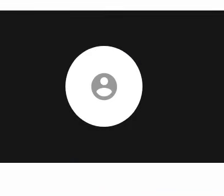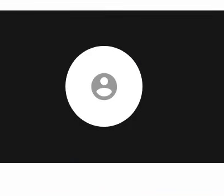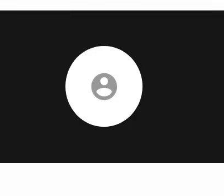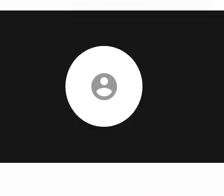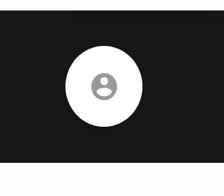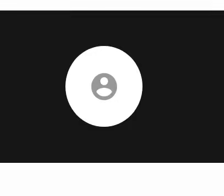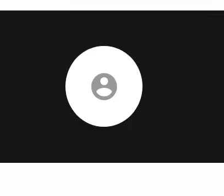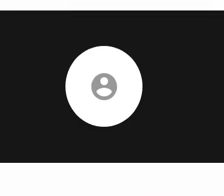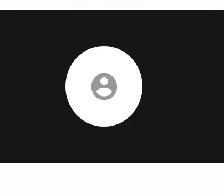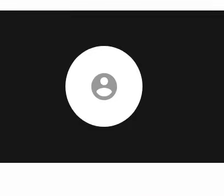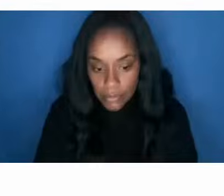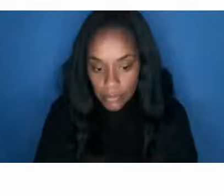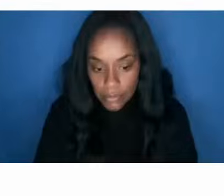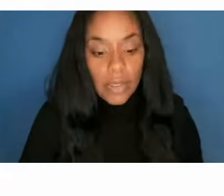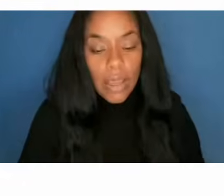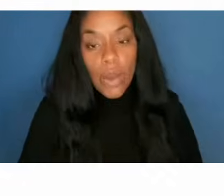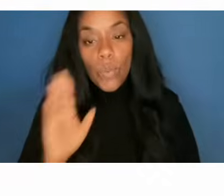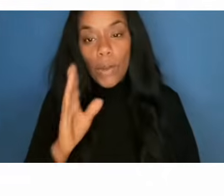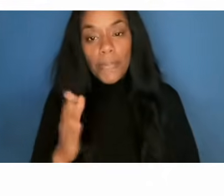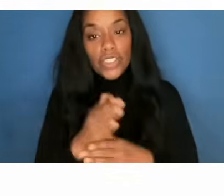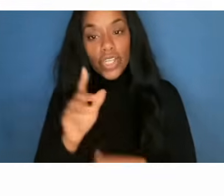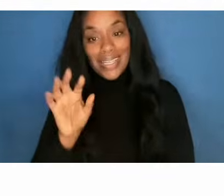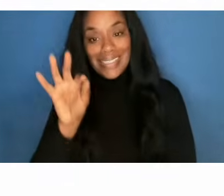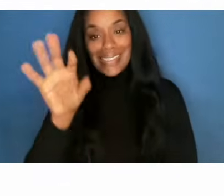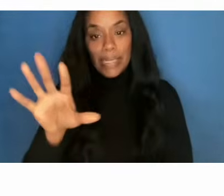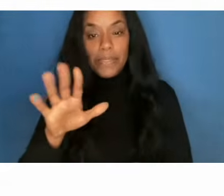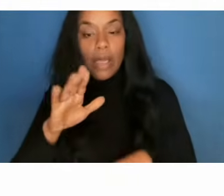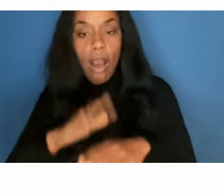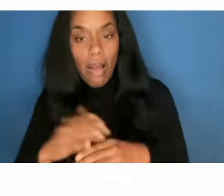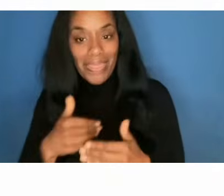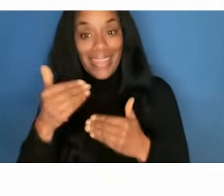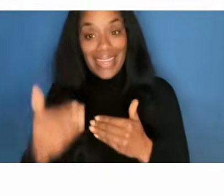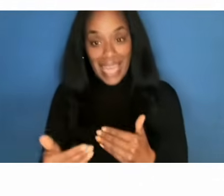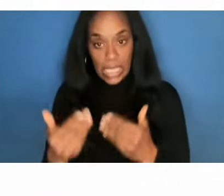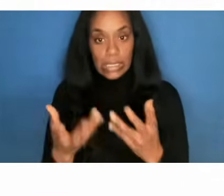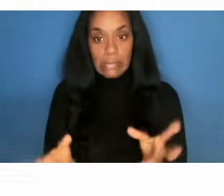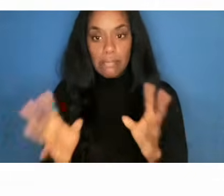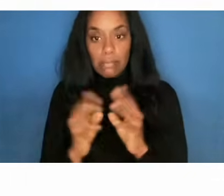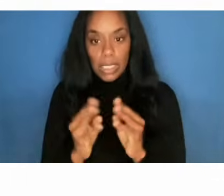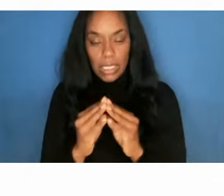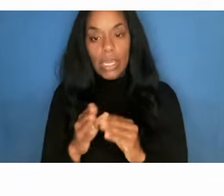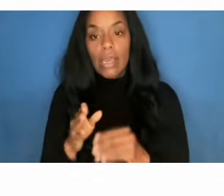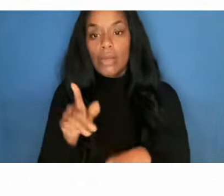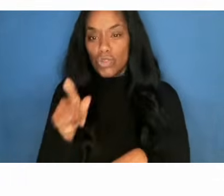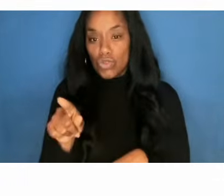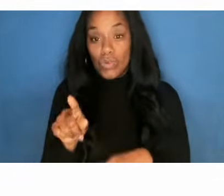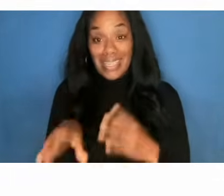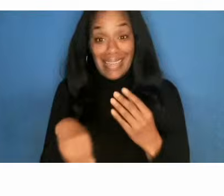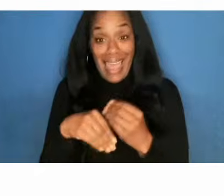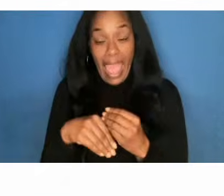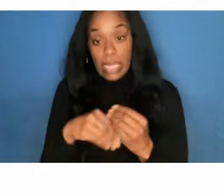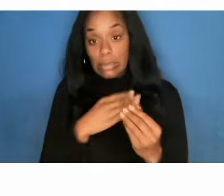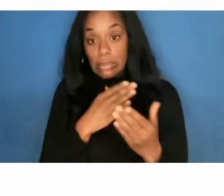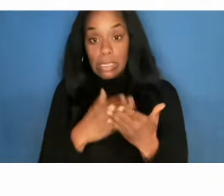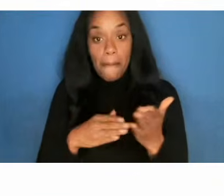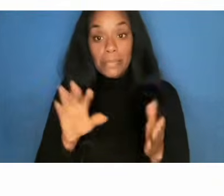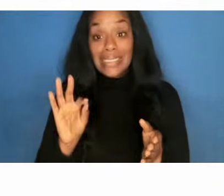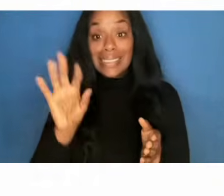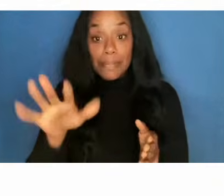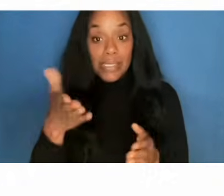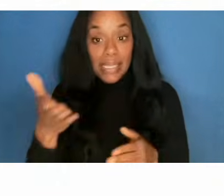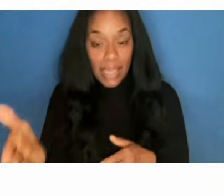March 19th. So you can tap in there so that both Jess and I will share our tips